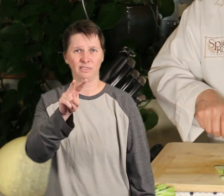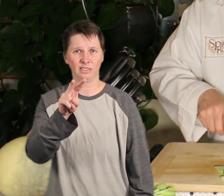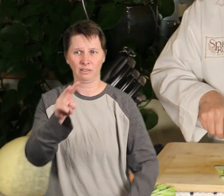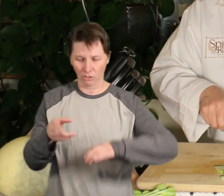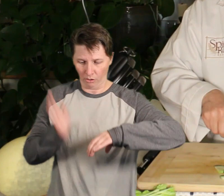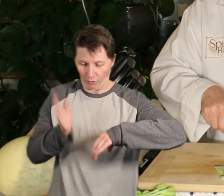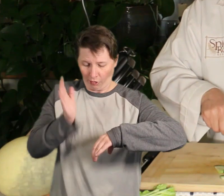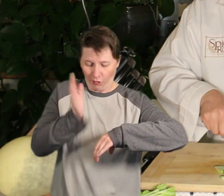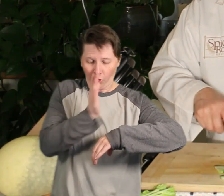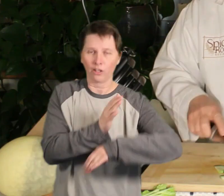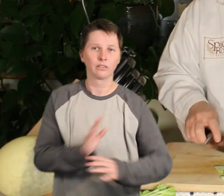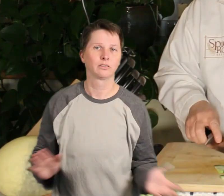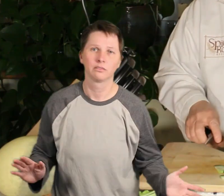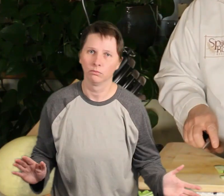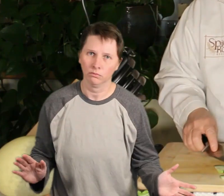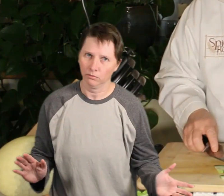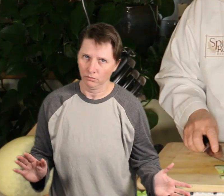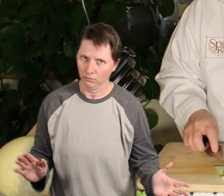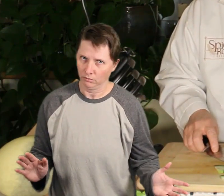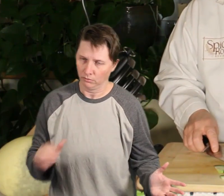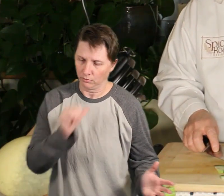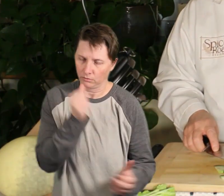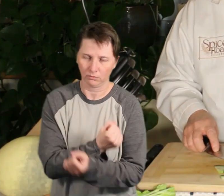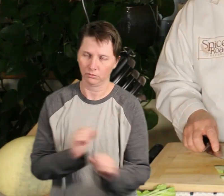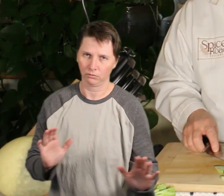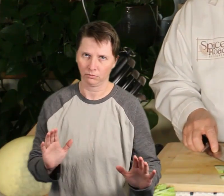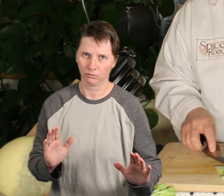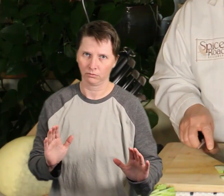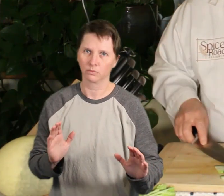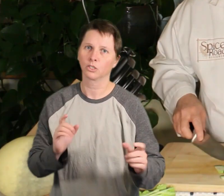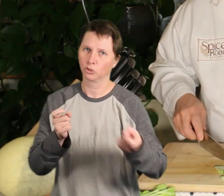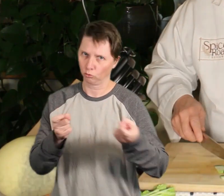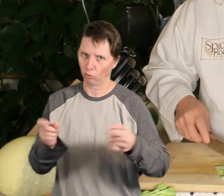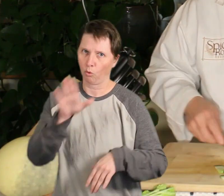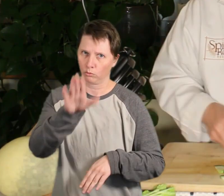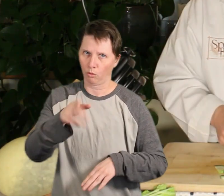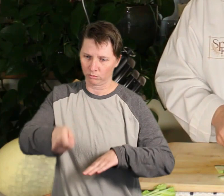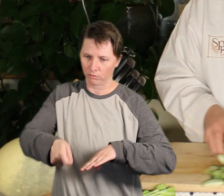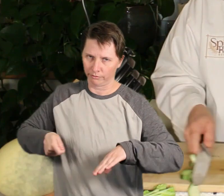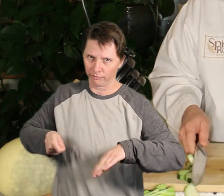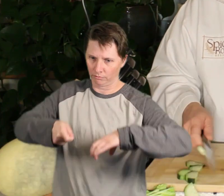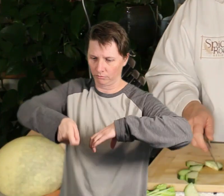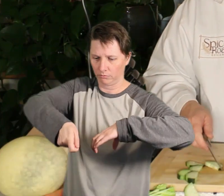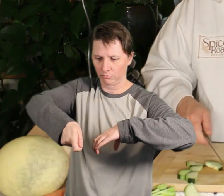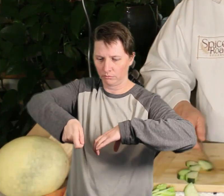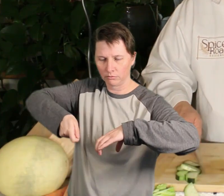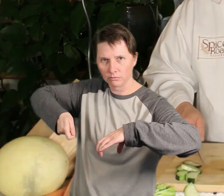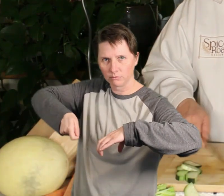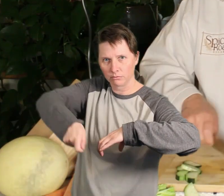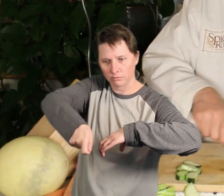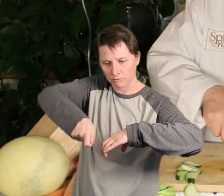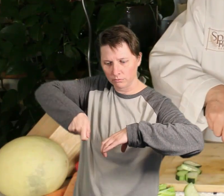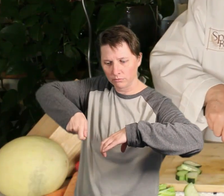doing like this, and there's no control. Remember, for safety, control is the key word. So that's